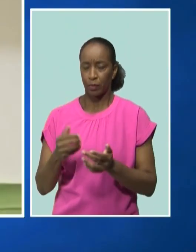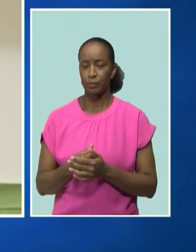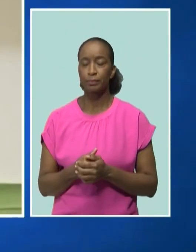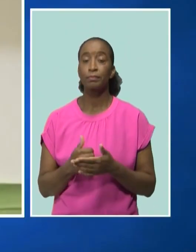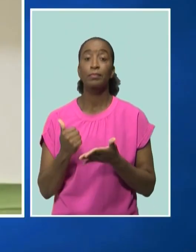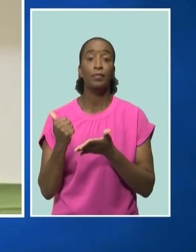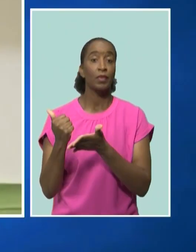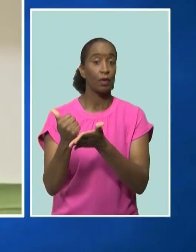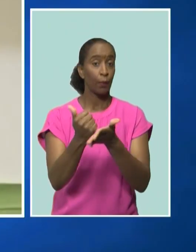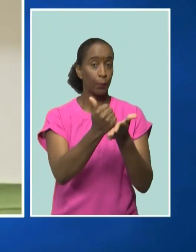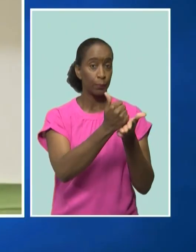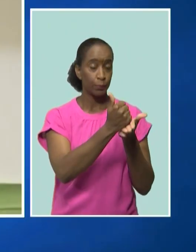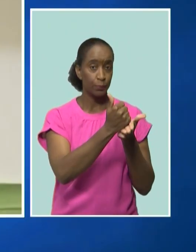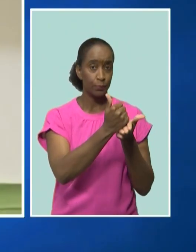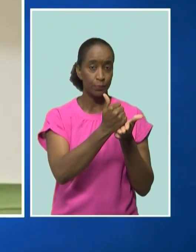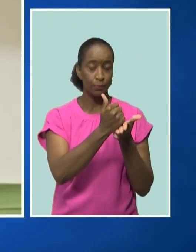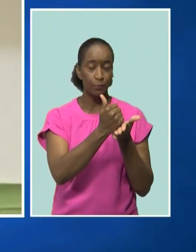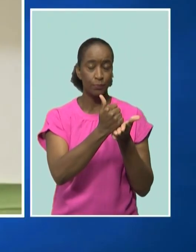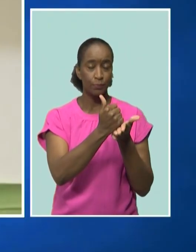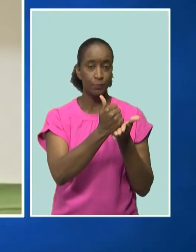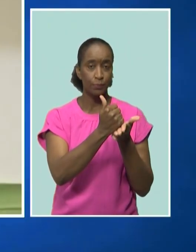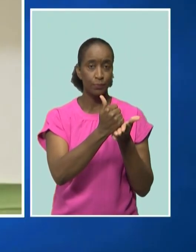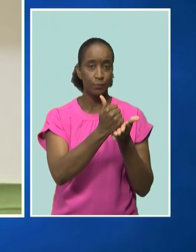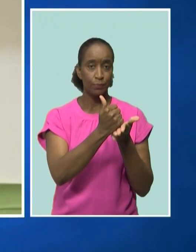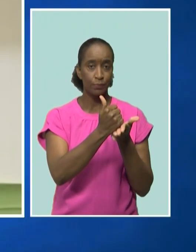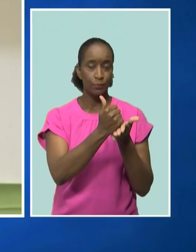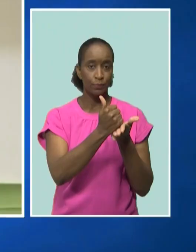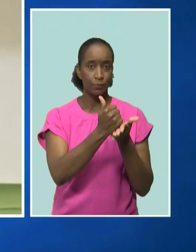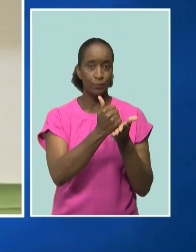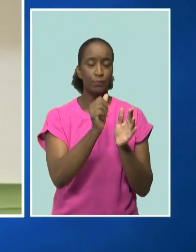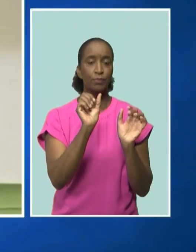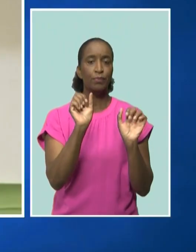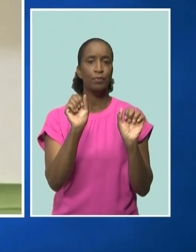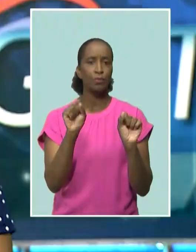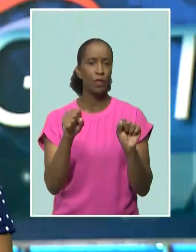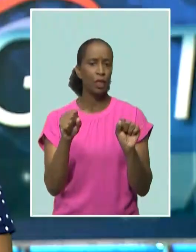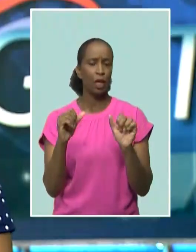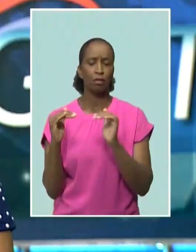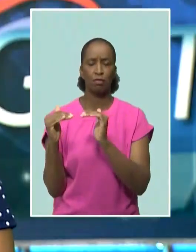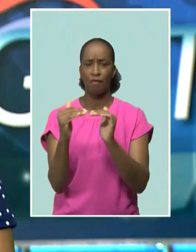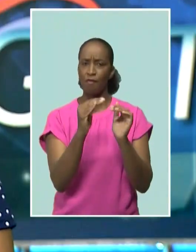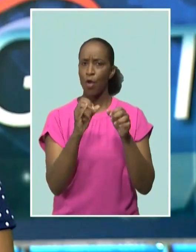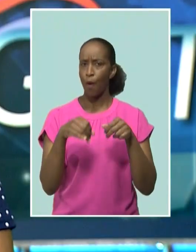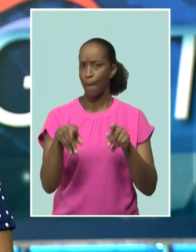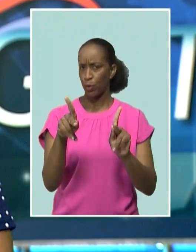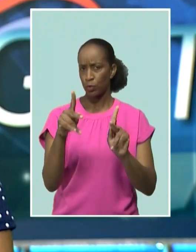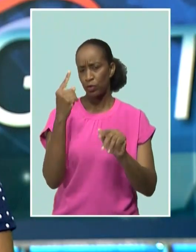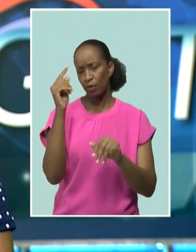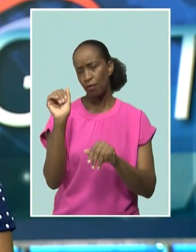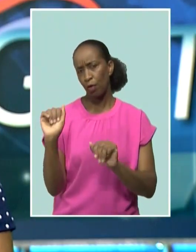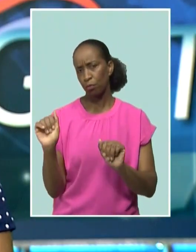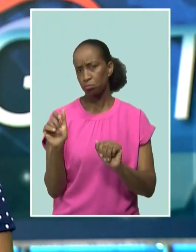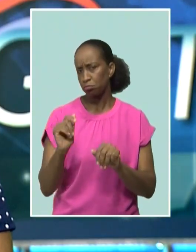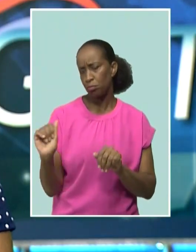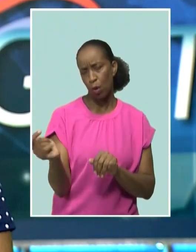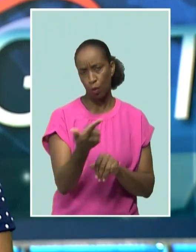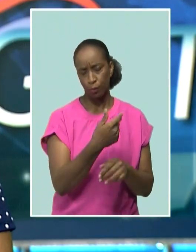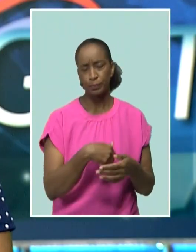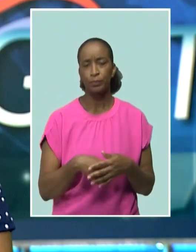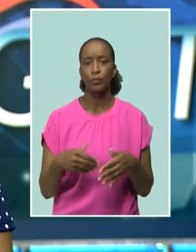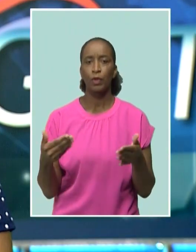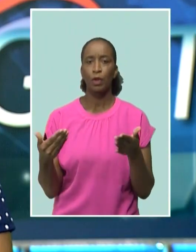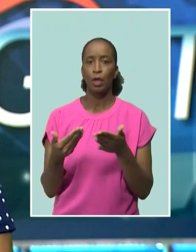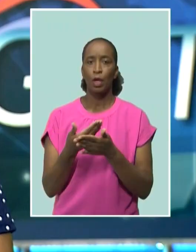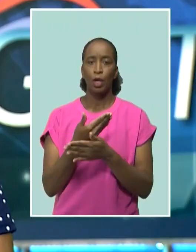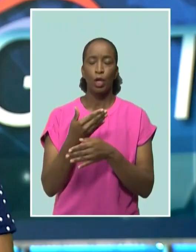help you to ensure that equitable space. A new British High Commissioner has been appointed